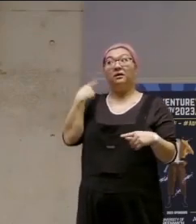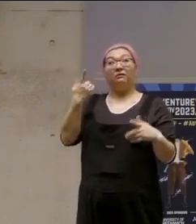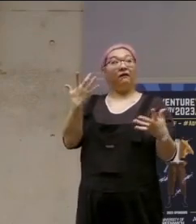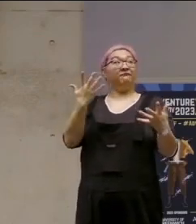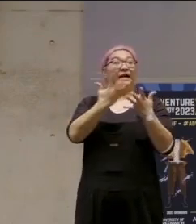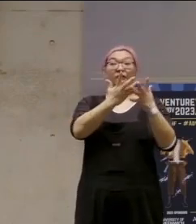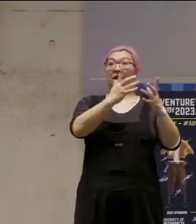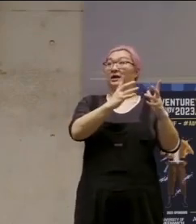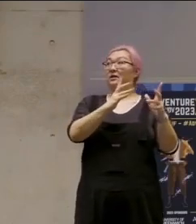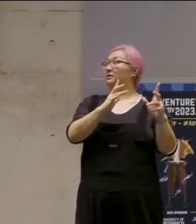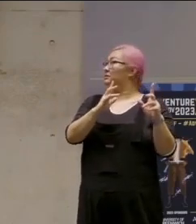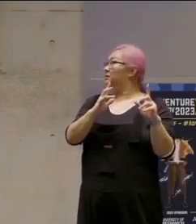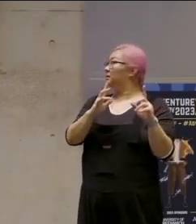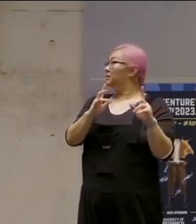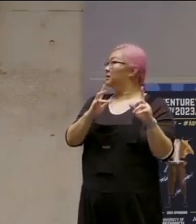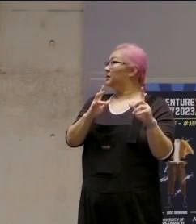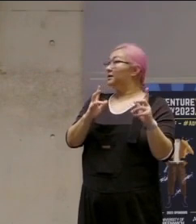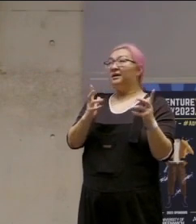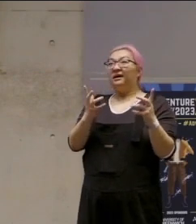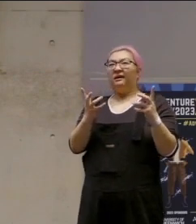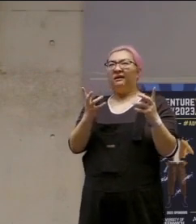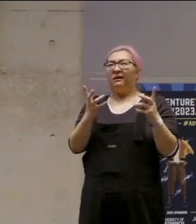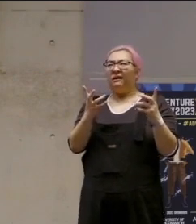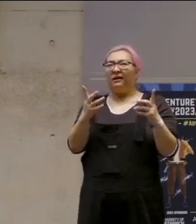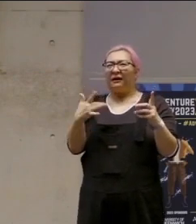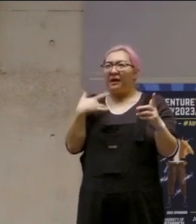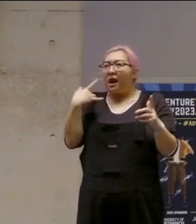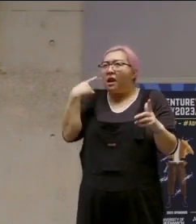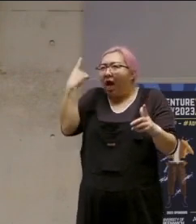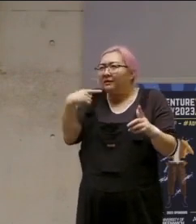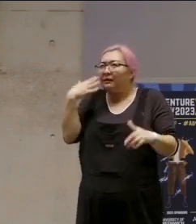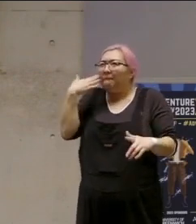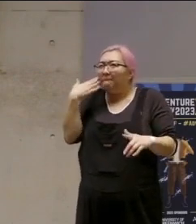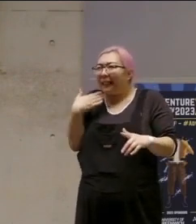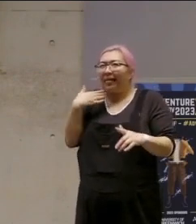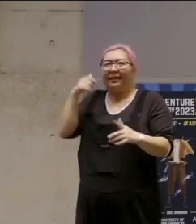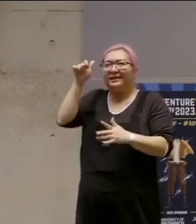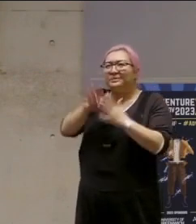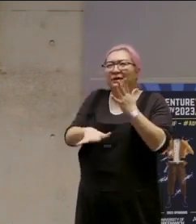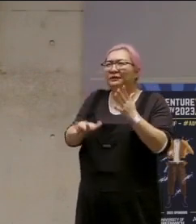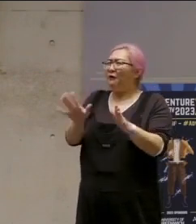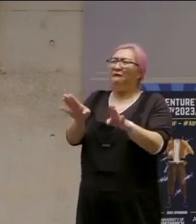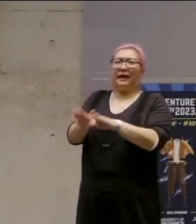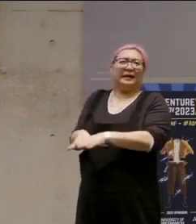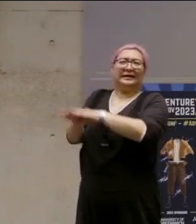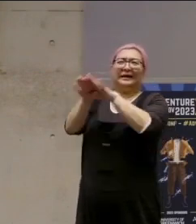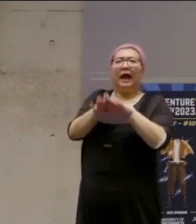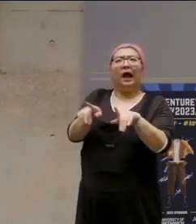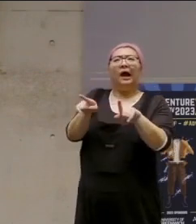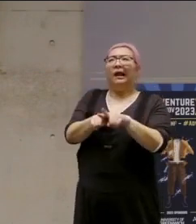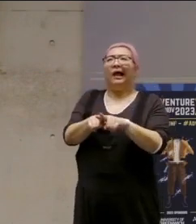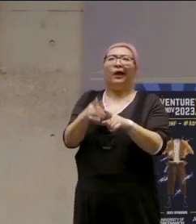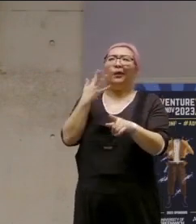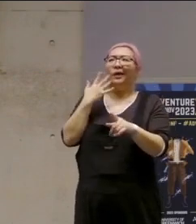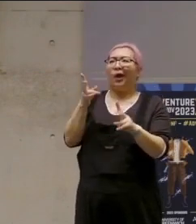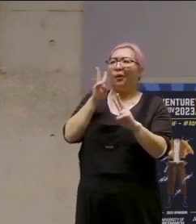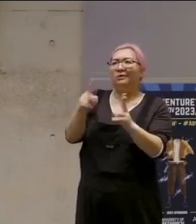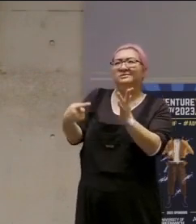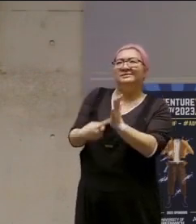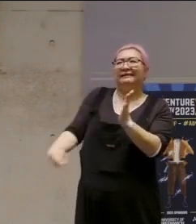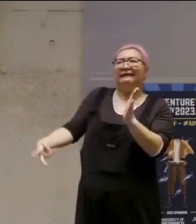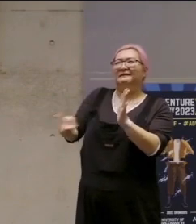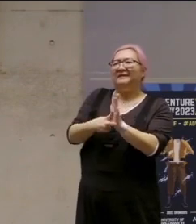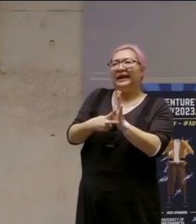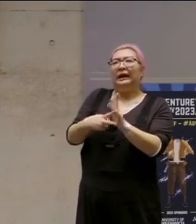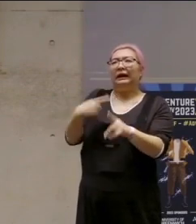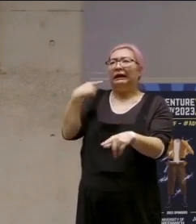a character walking in on screen, it's like, governor, and I'm like, well, that's not, like, I don't know anyone who talks like this, do you know what I mean?